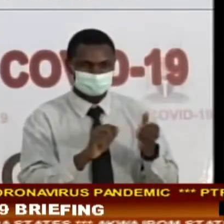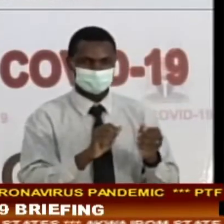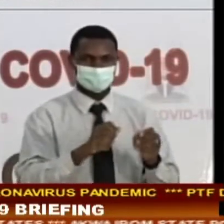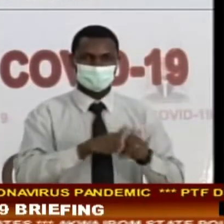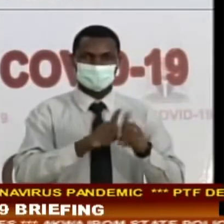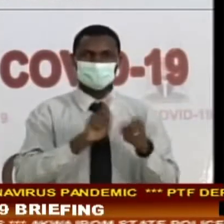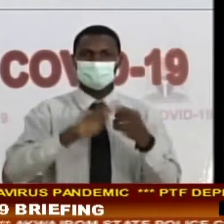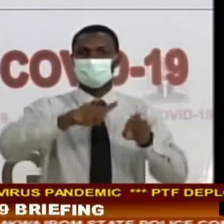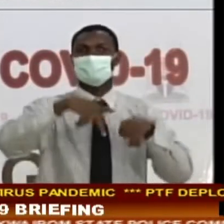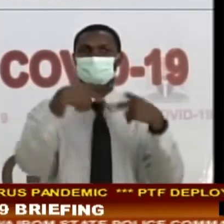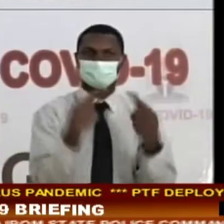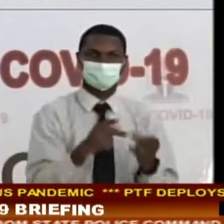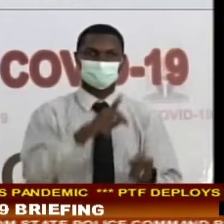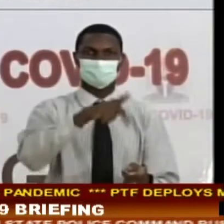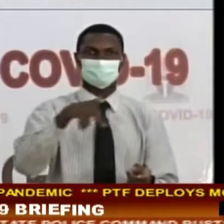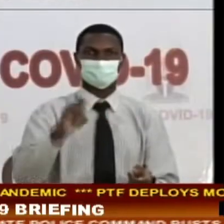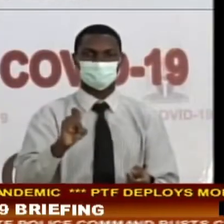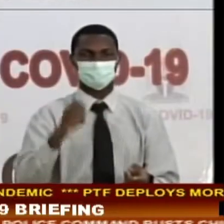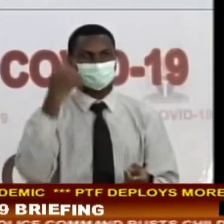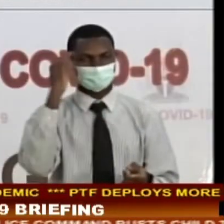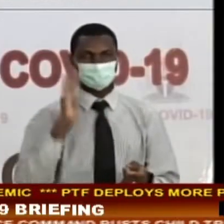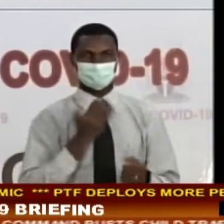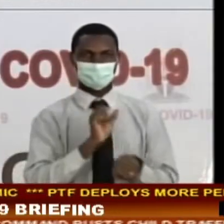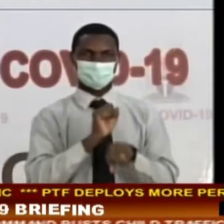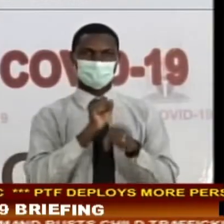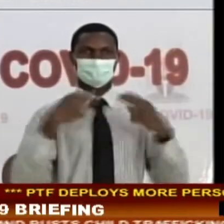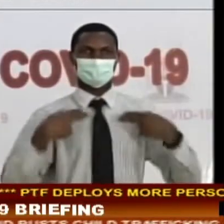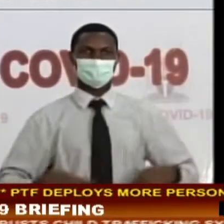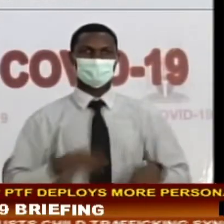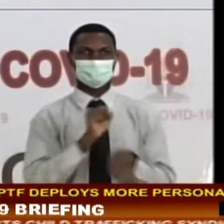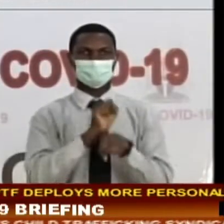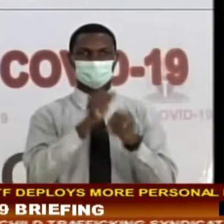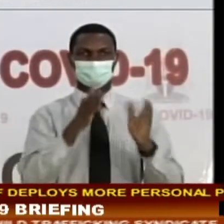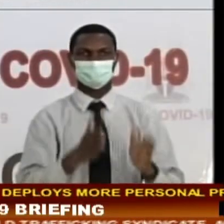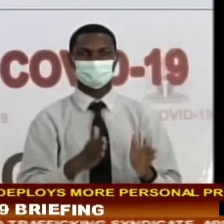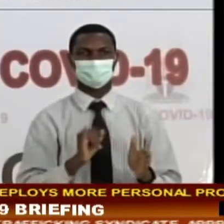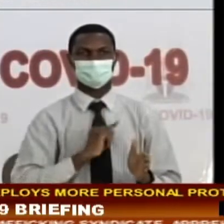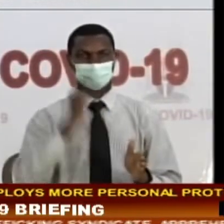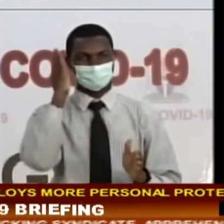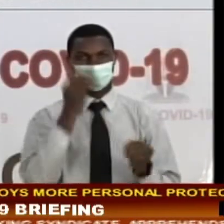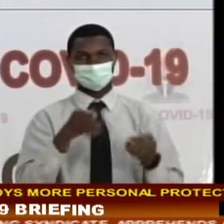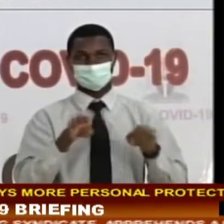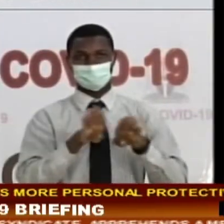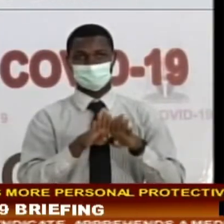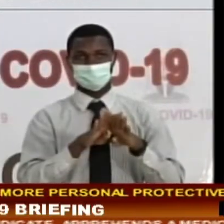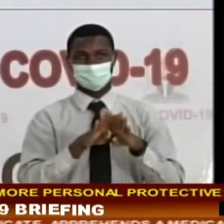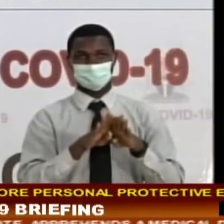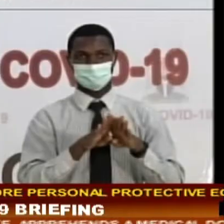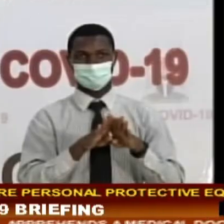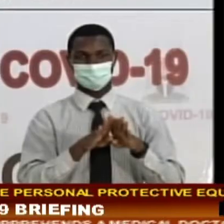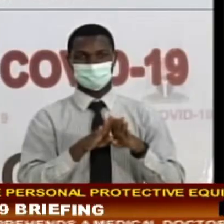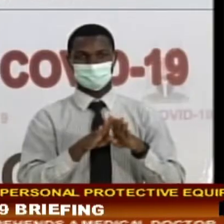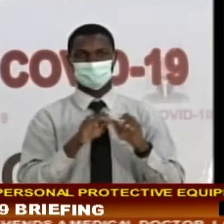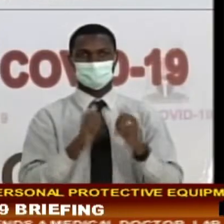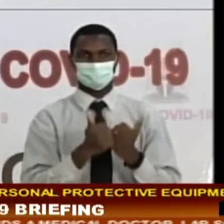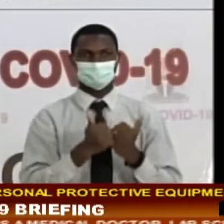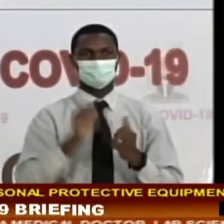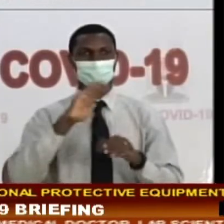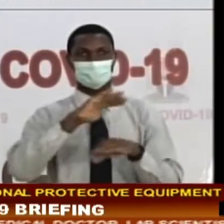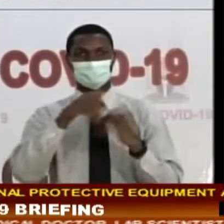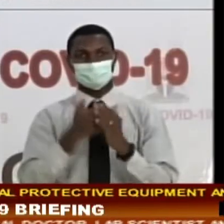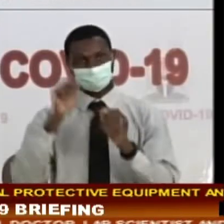protective equipment for our health workers I shall conclude by thanking all governors for their leadership they